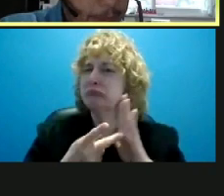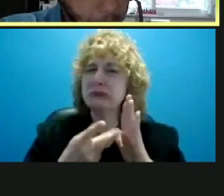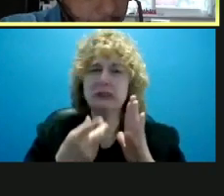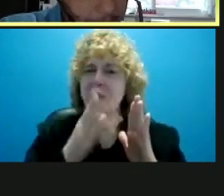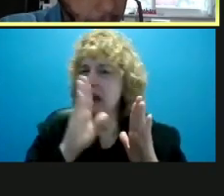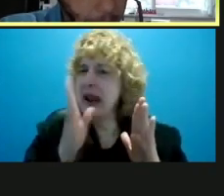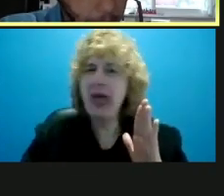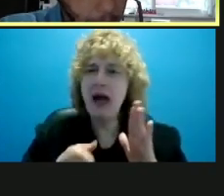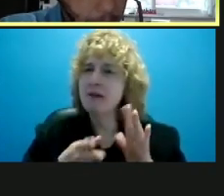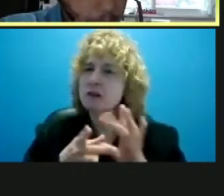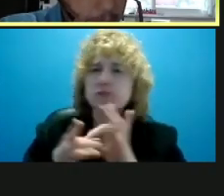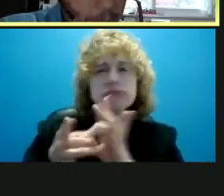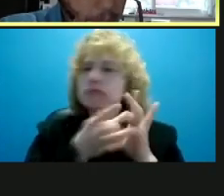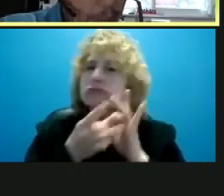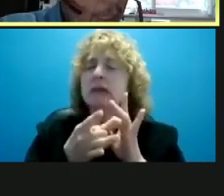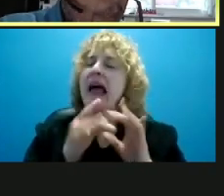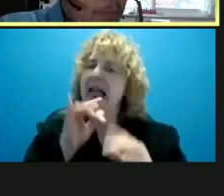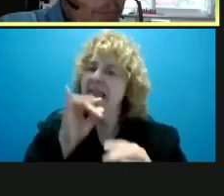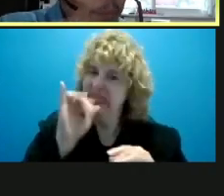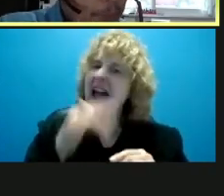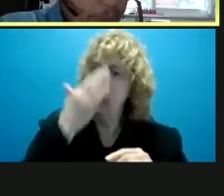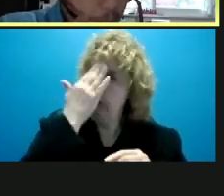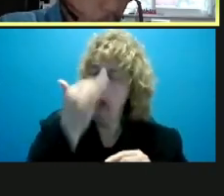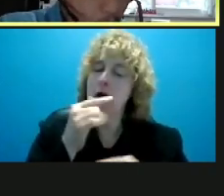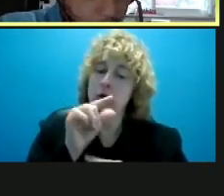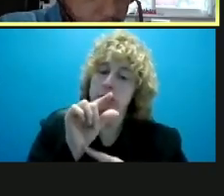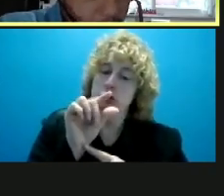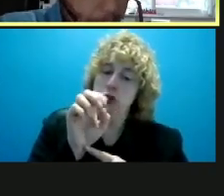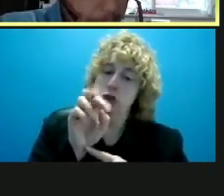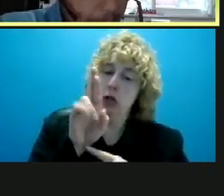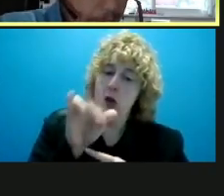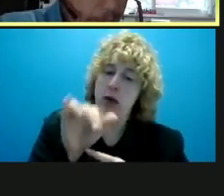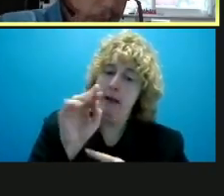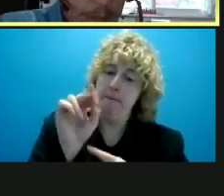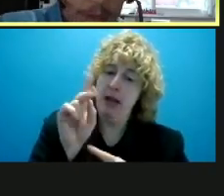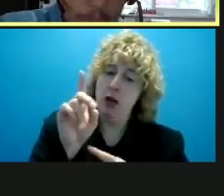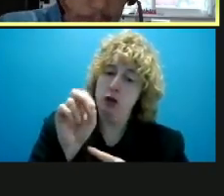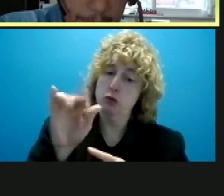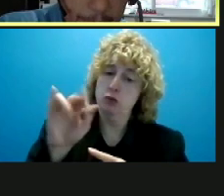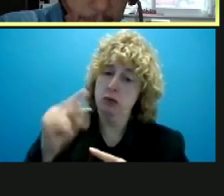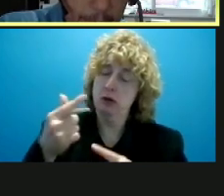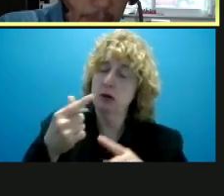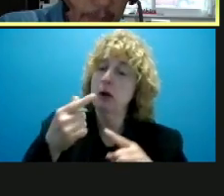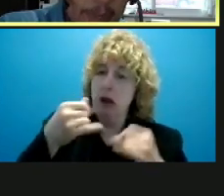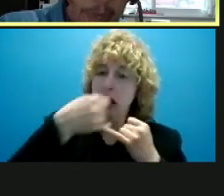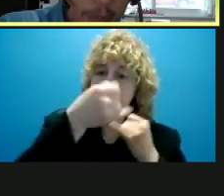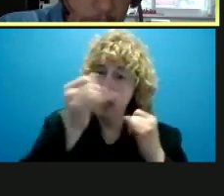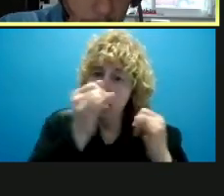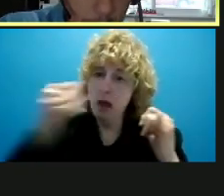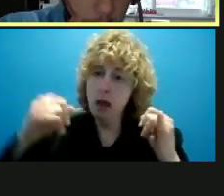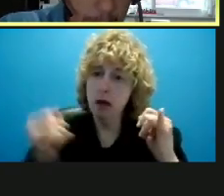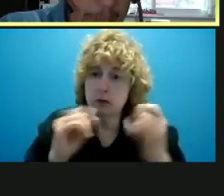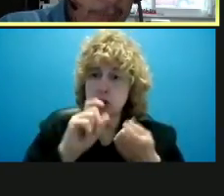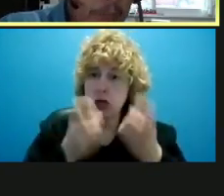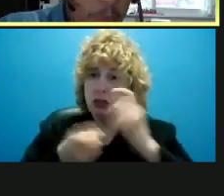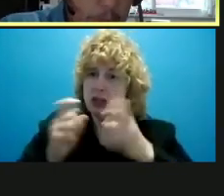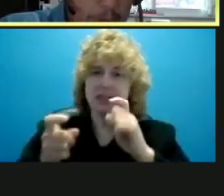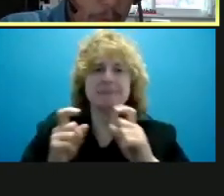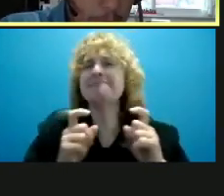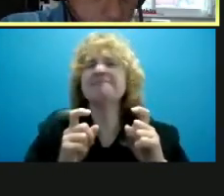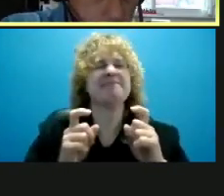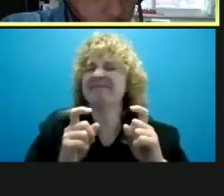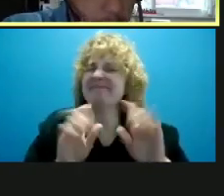gerrymandering is about. So, if we were all in the same district, things would be different. They would listen to us, at least